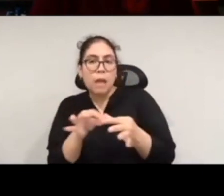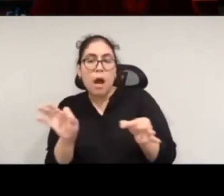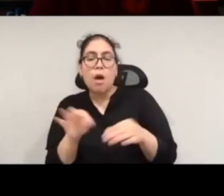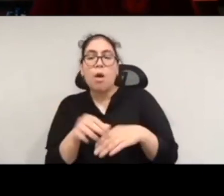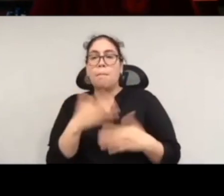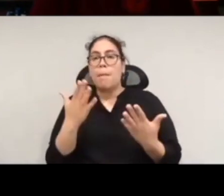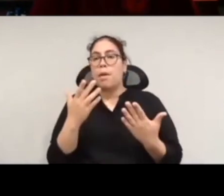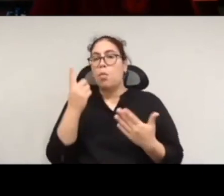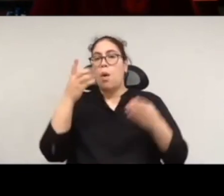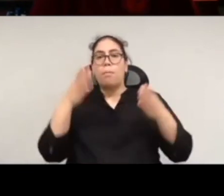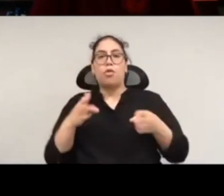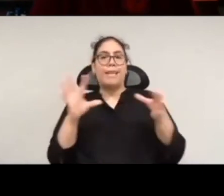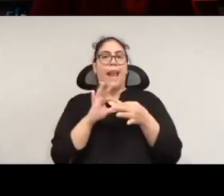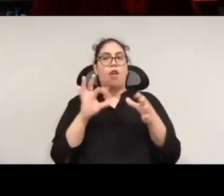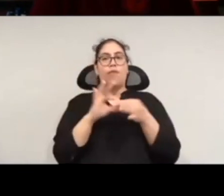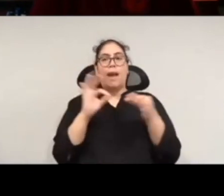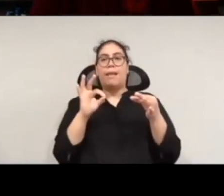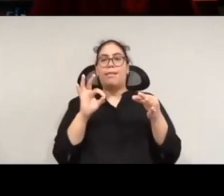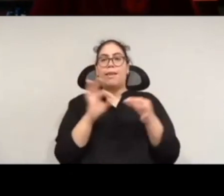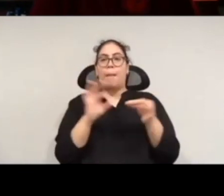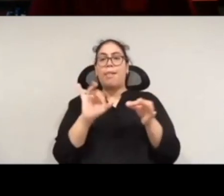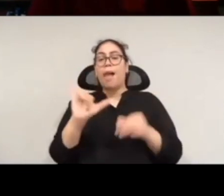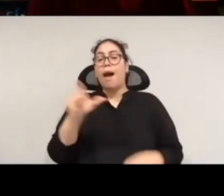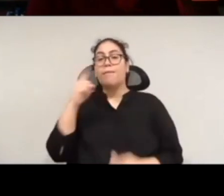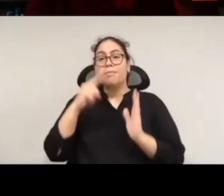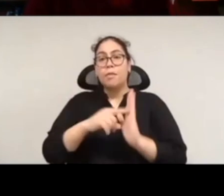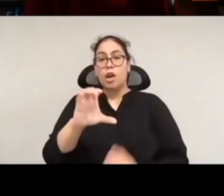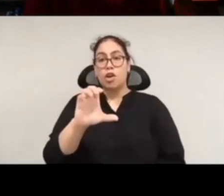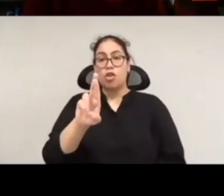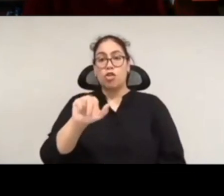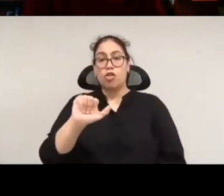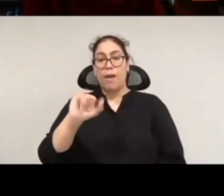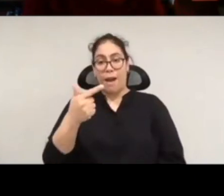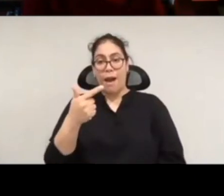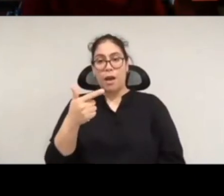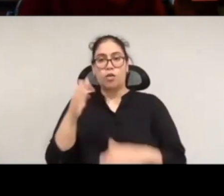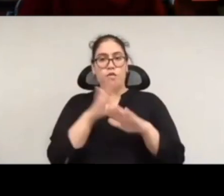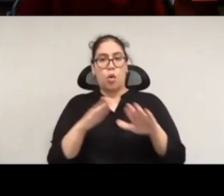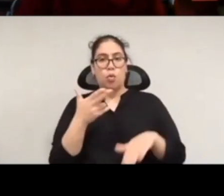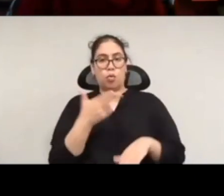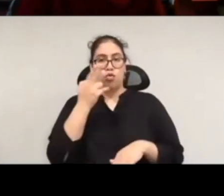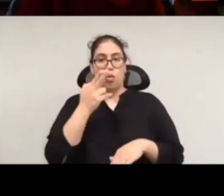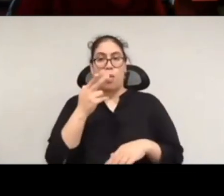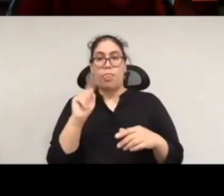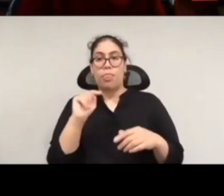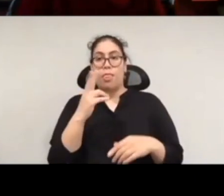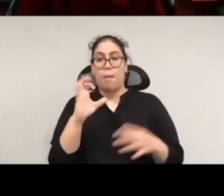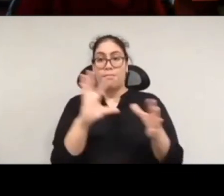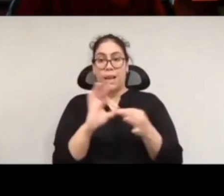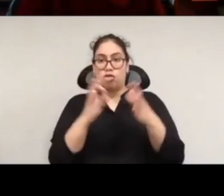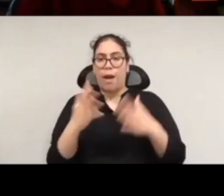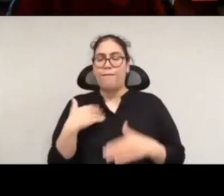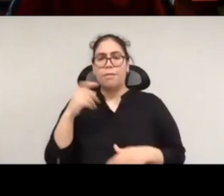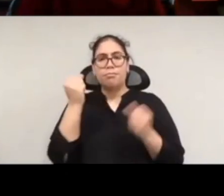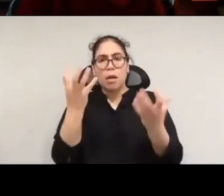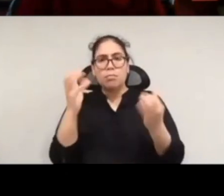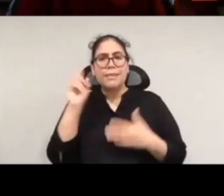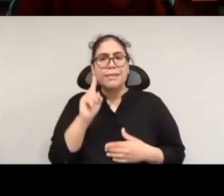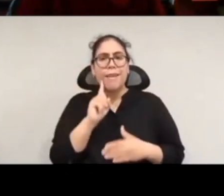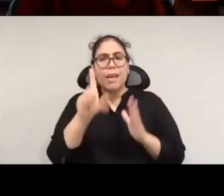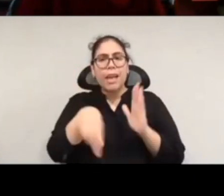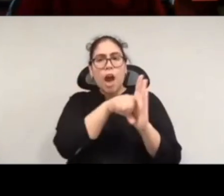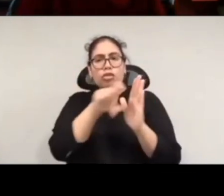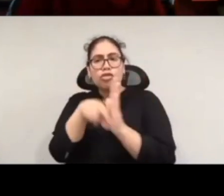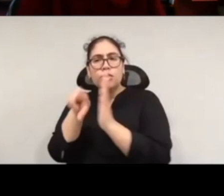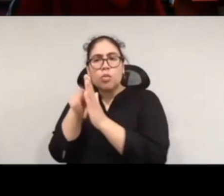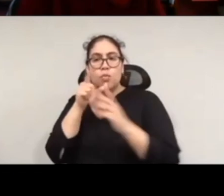narrating the captions. For example, with Craig's piece, Don't Shoot the Messenger, these are multiple deaf characters who are signing. And so we